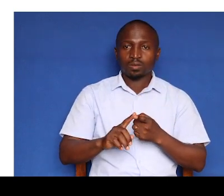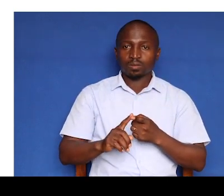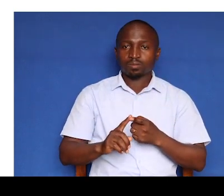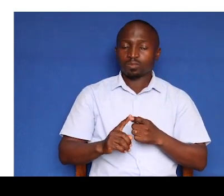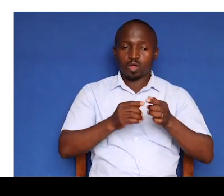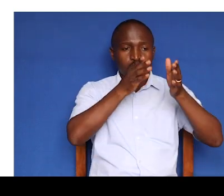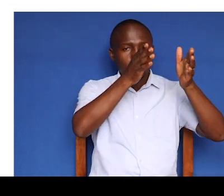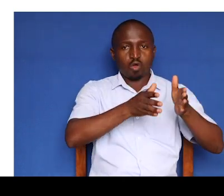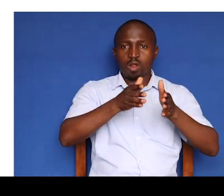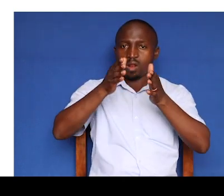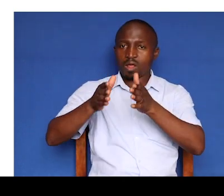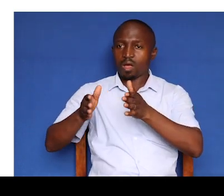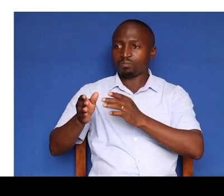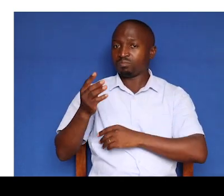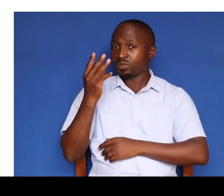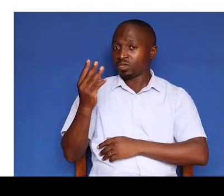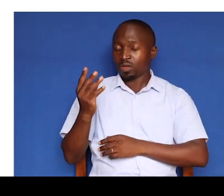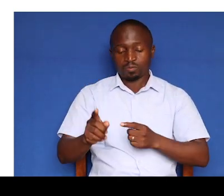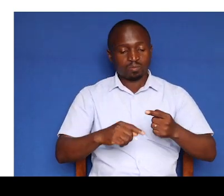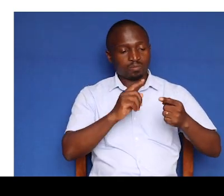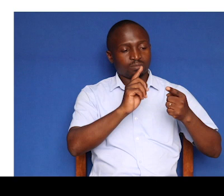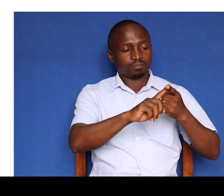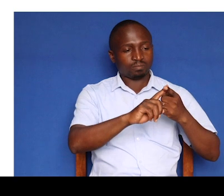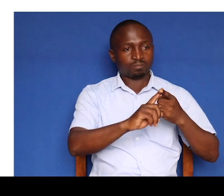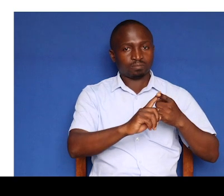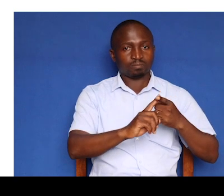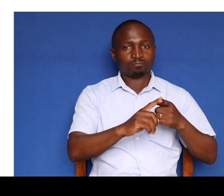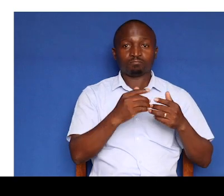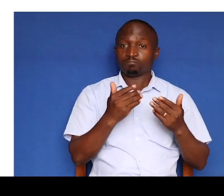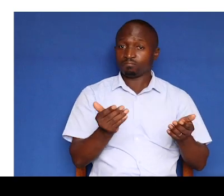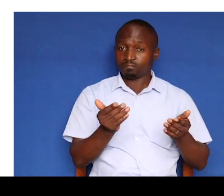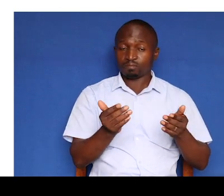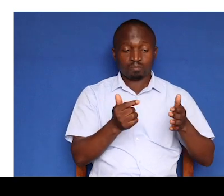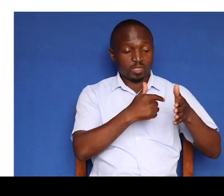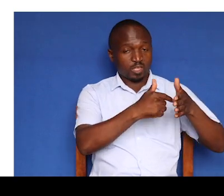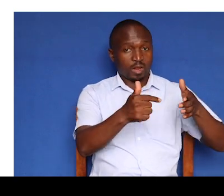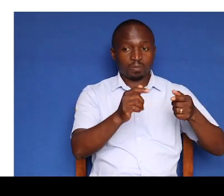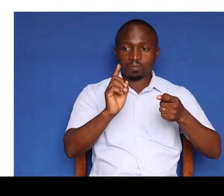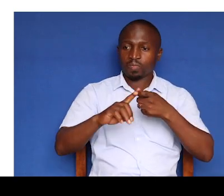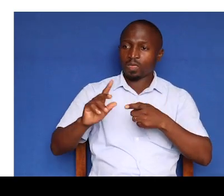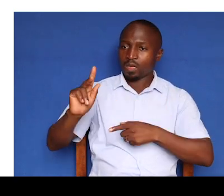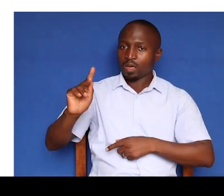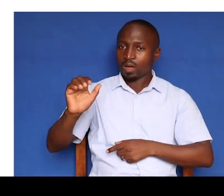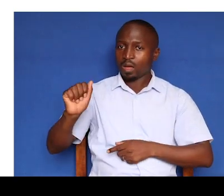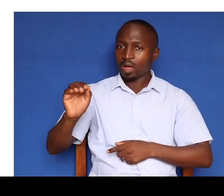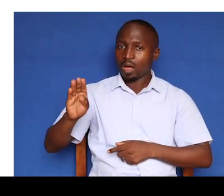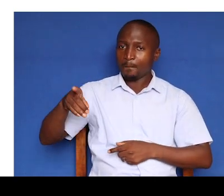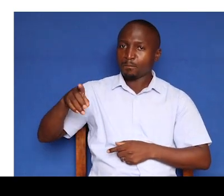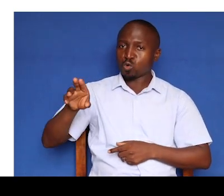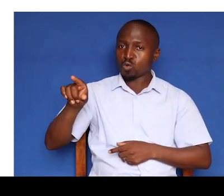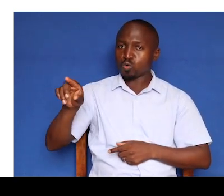3 columns. The first column, names, we have Kapungu G,